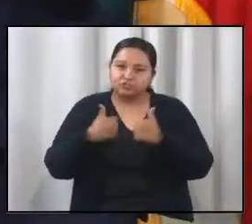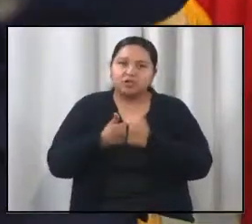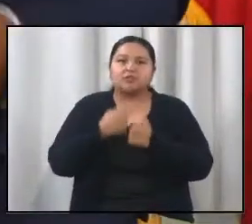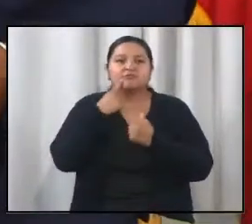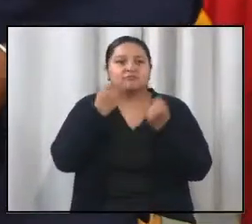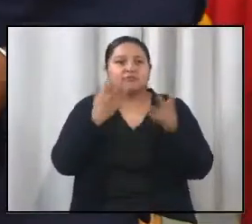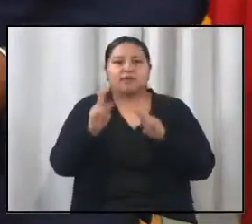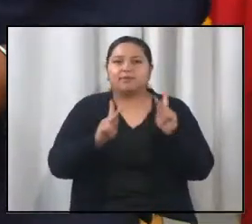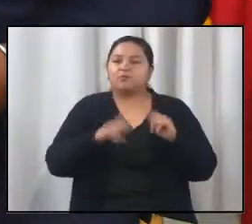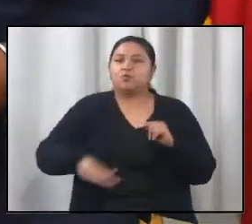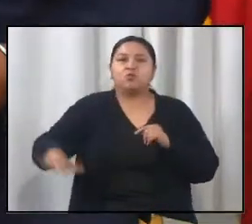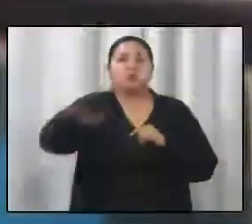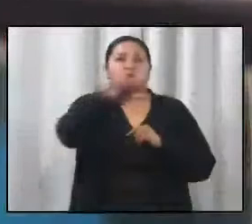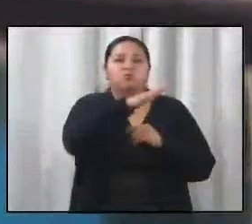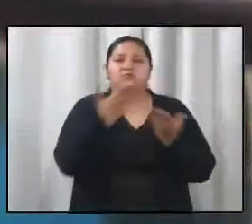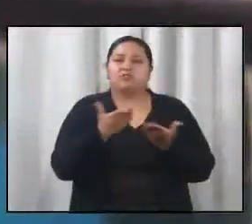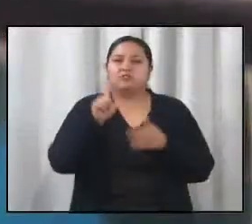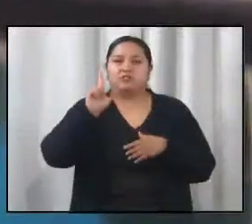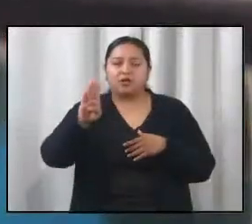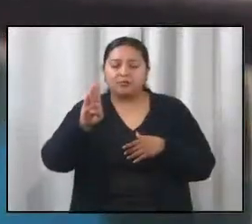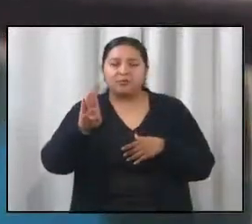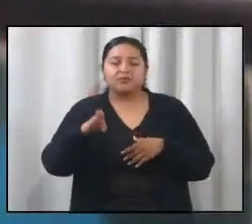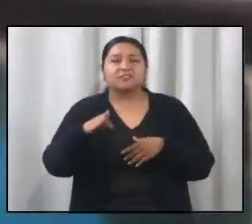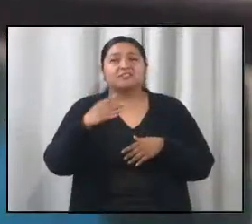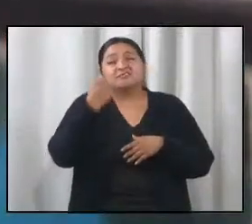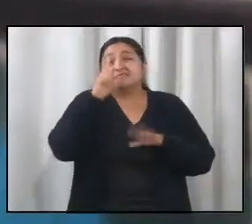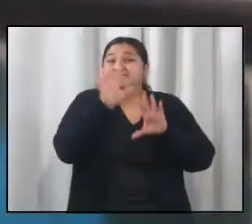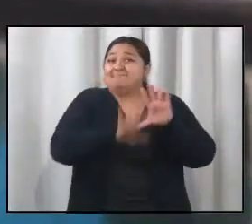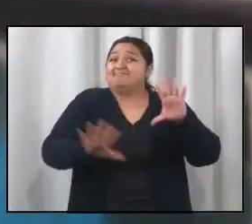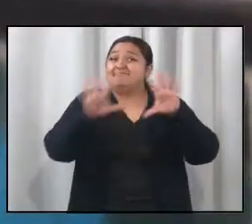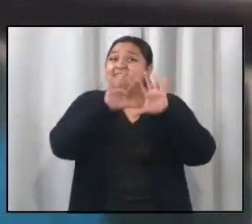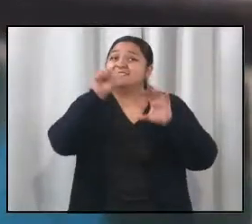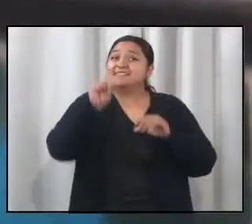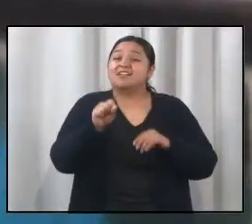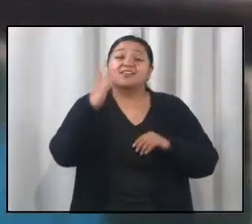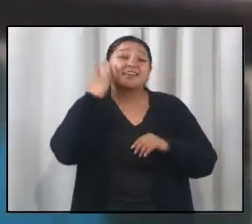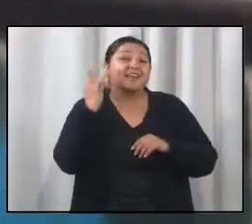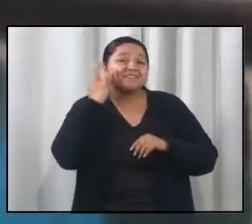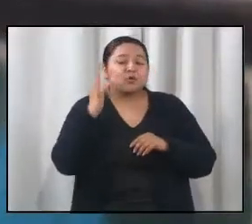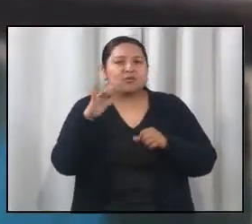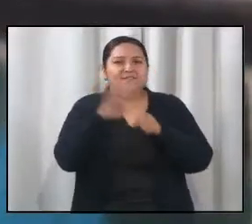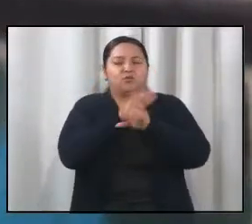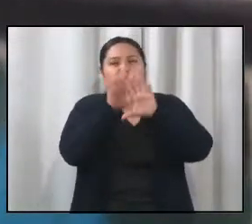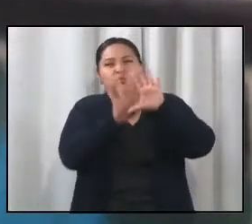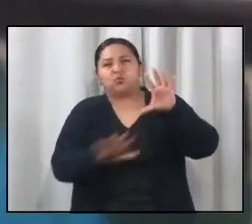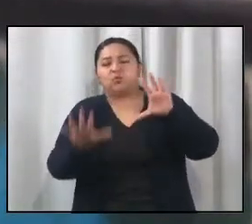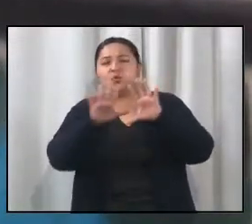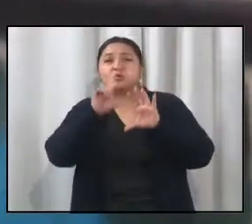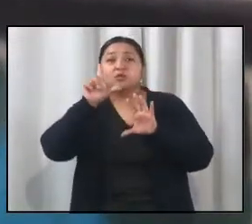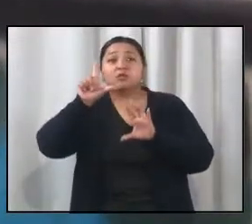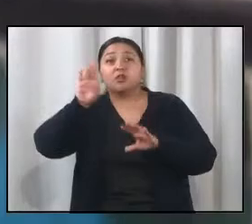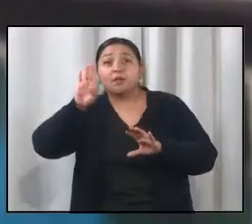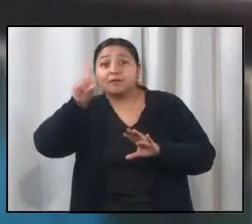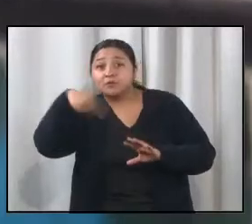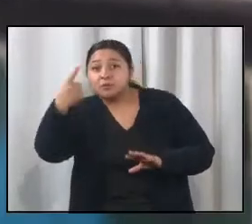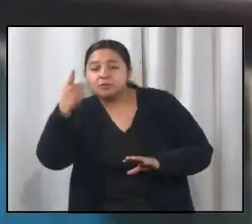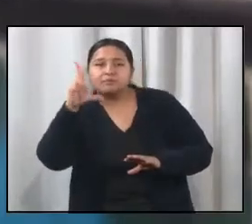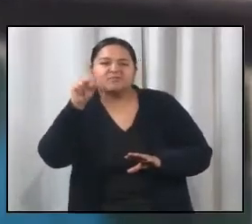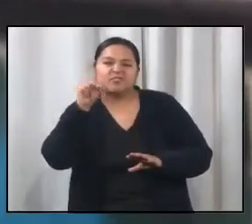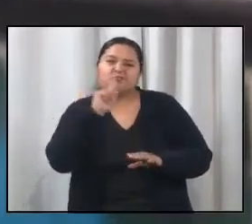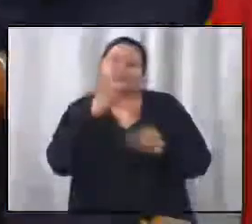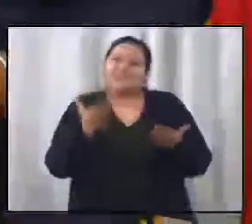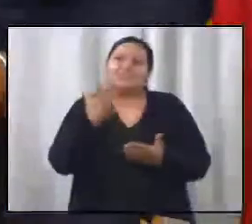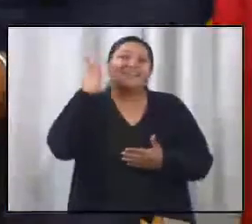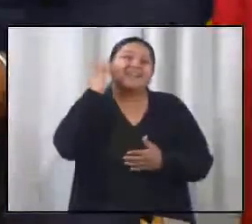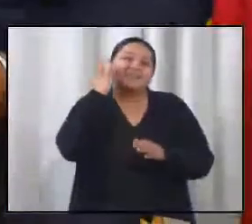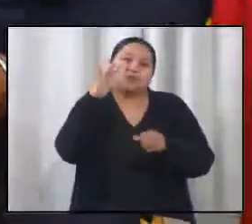are facing here in Long Beach, as well as Southern California as a region. It's not anything unique to Long Beach. Right. It's something we face as a state and a